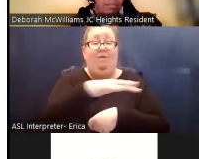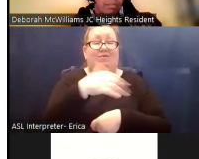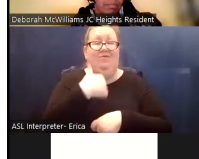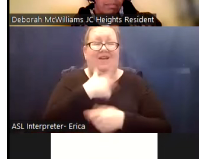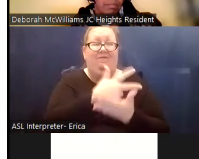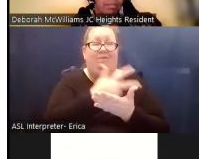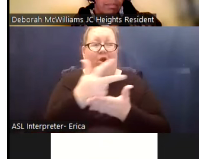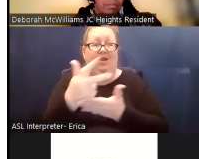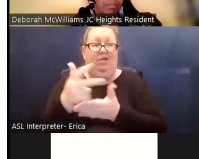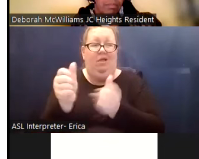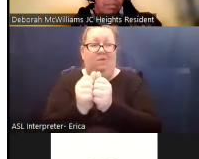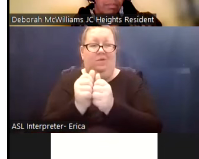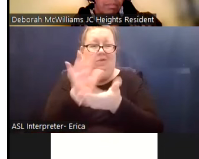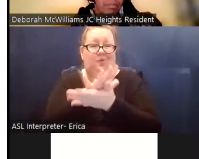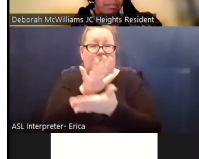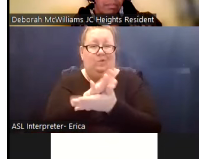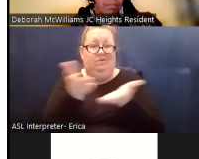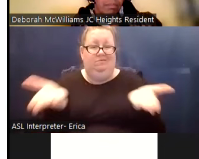with our schools.